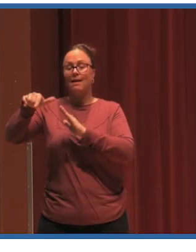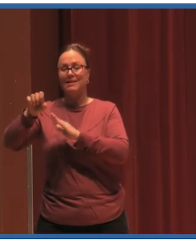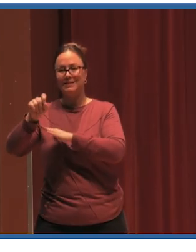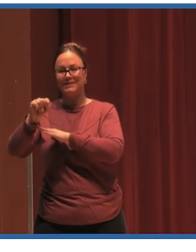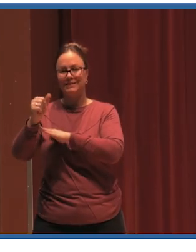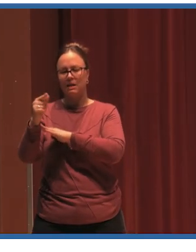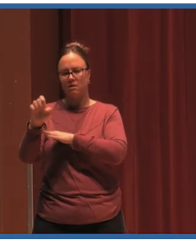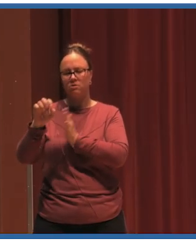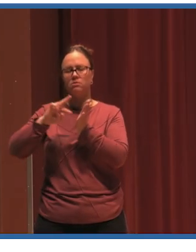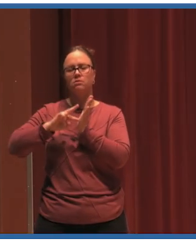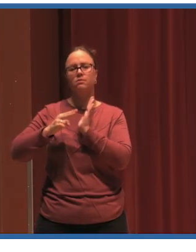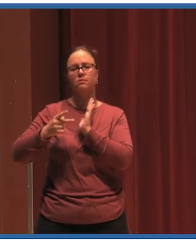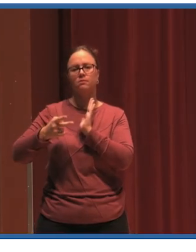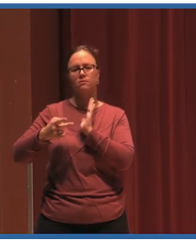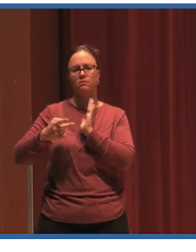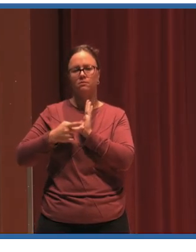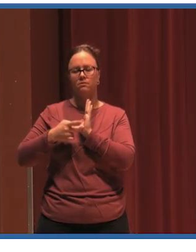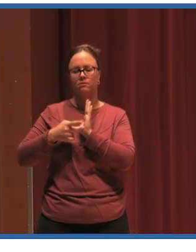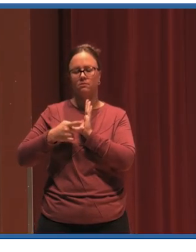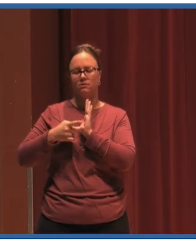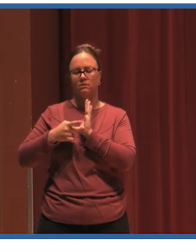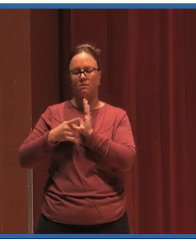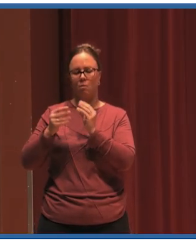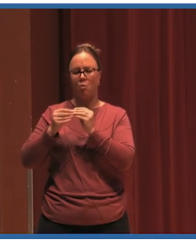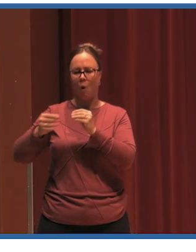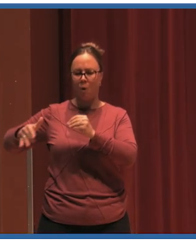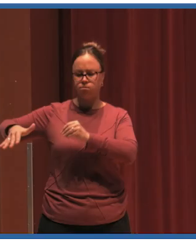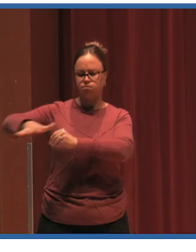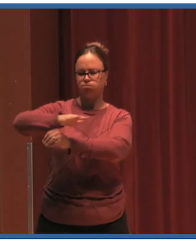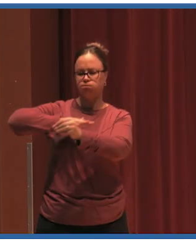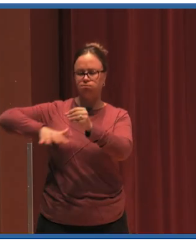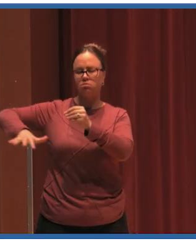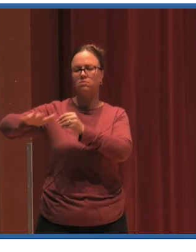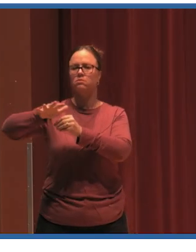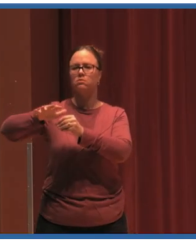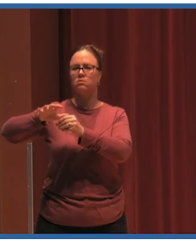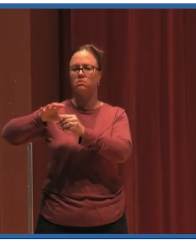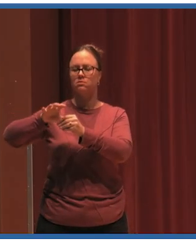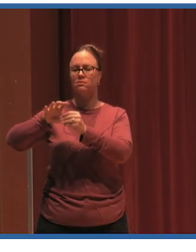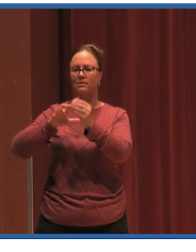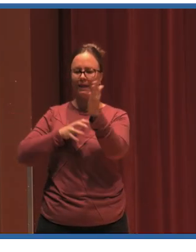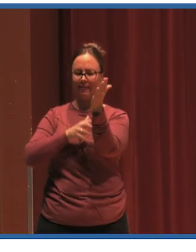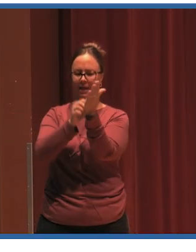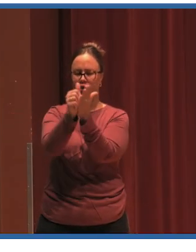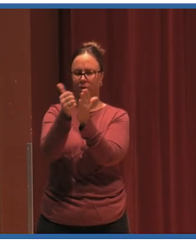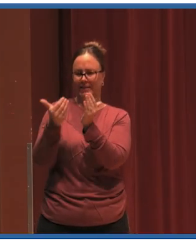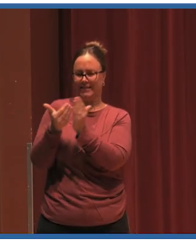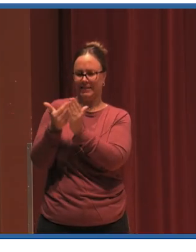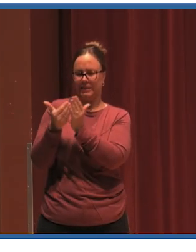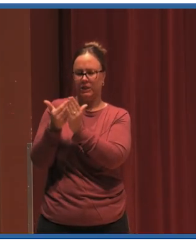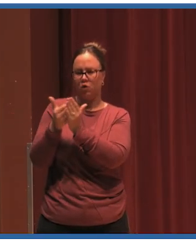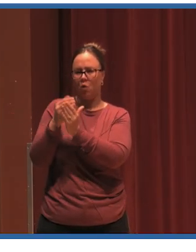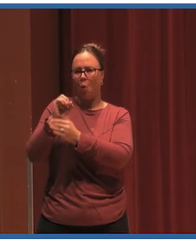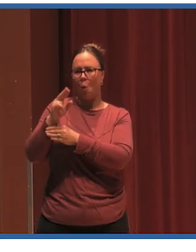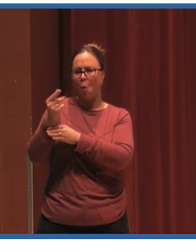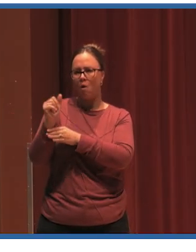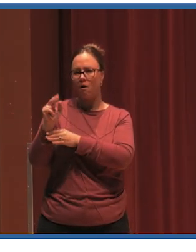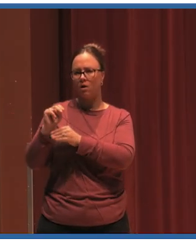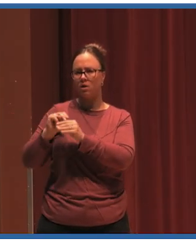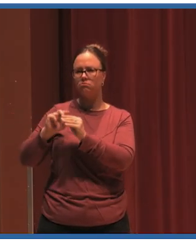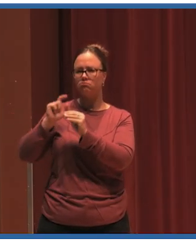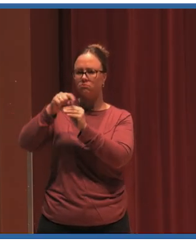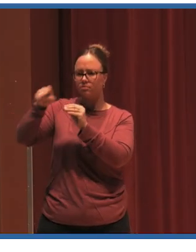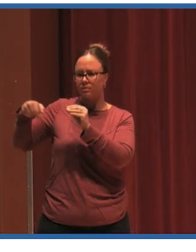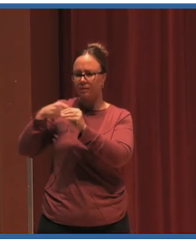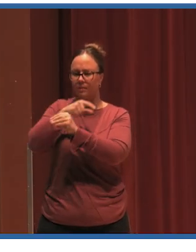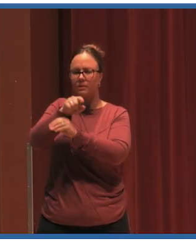about regional spread, or that cancer has spread to nearby lymph nodes, tissues, or organs, or that cancer has spread to